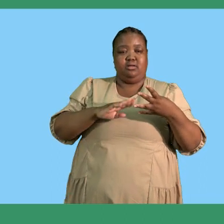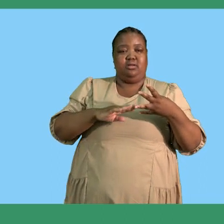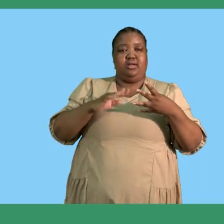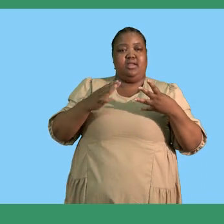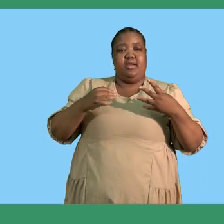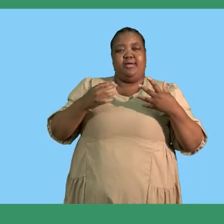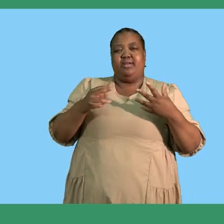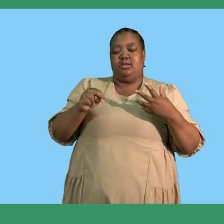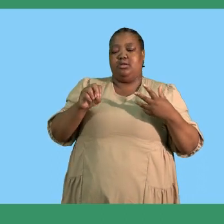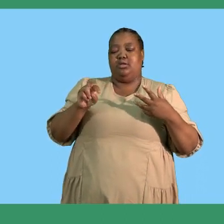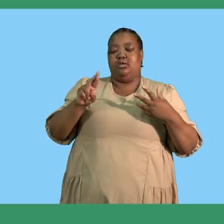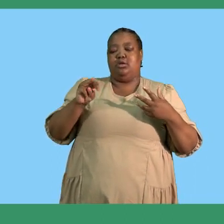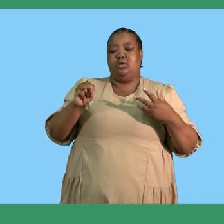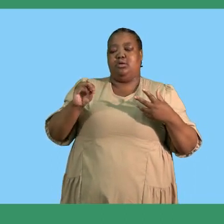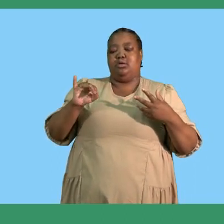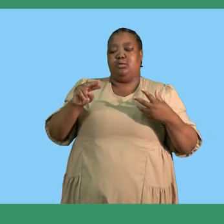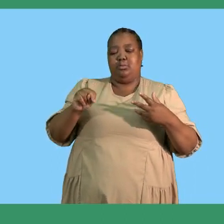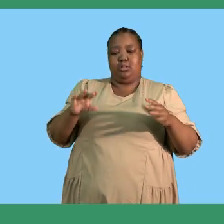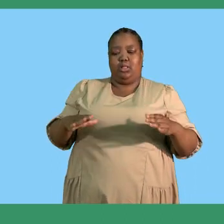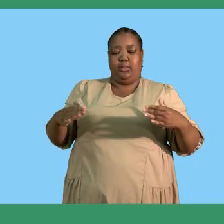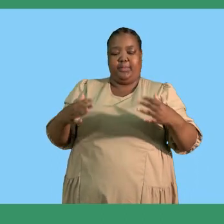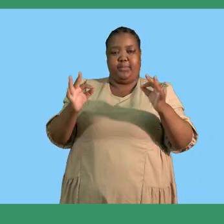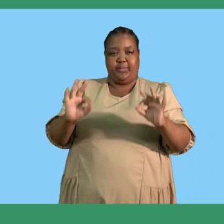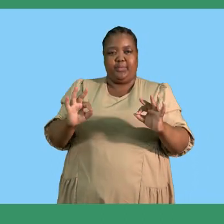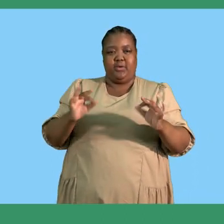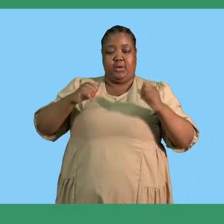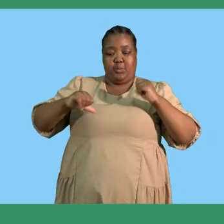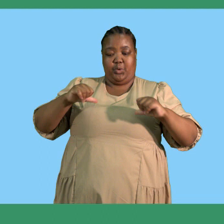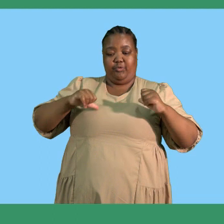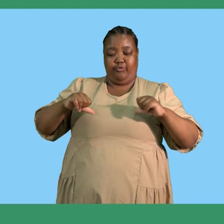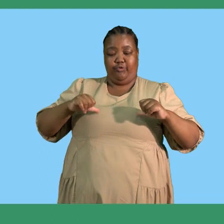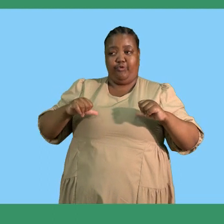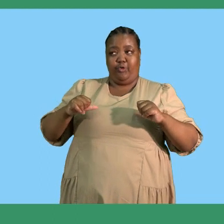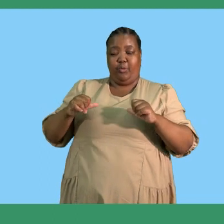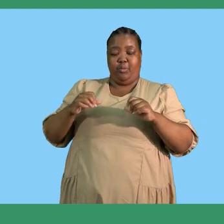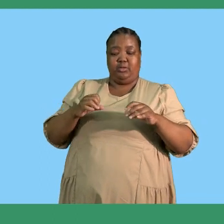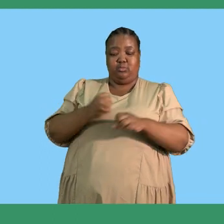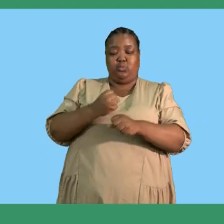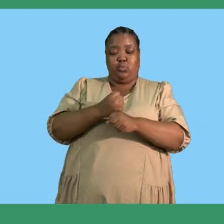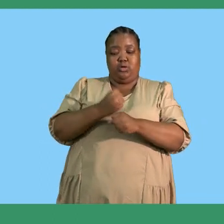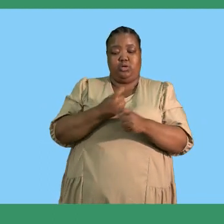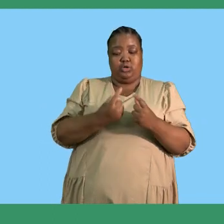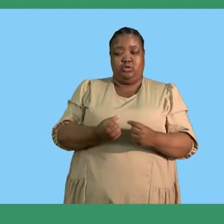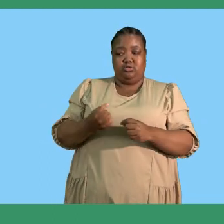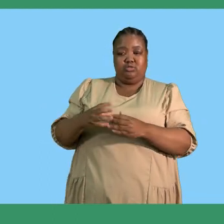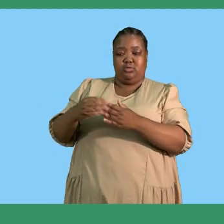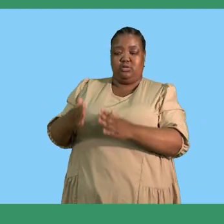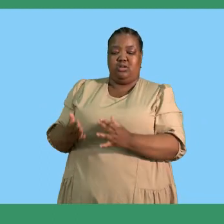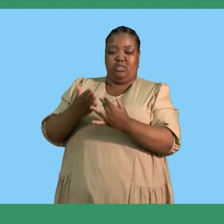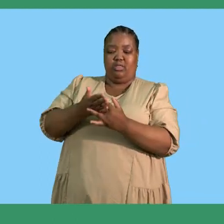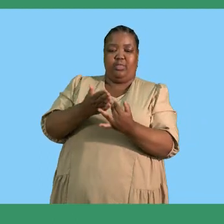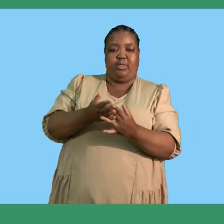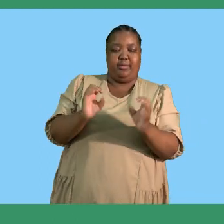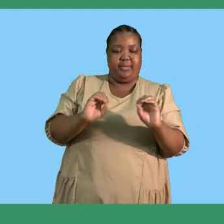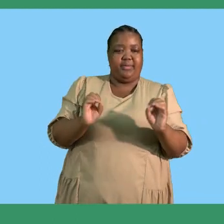settle. Performing is when we are now doing the task without interference from the leader. And mourning refers to